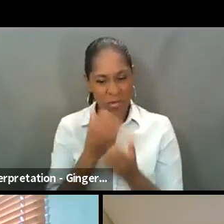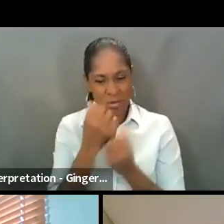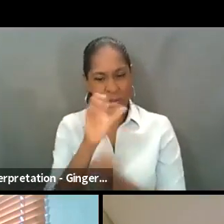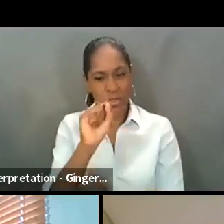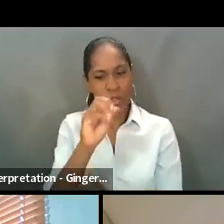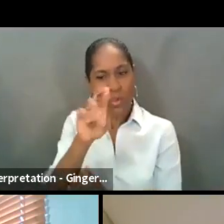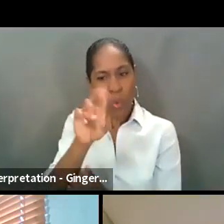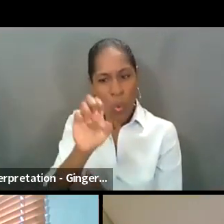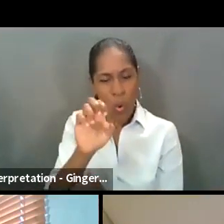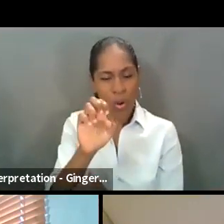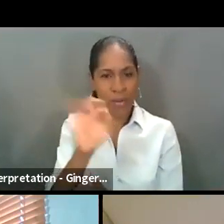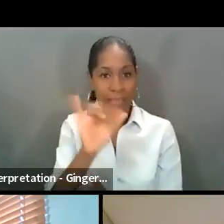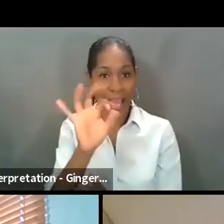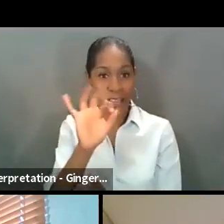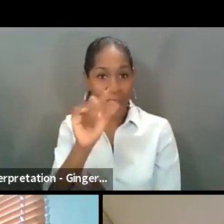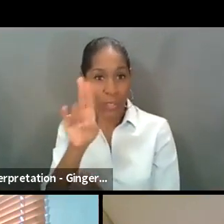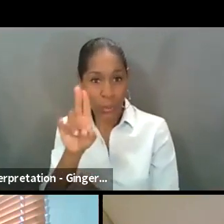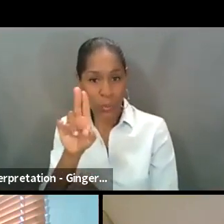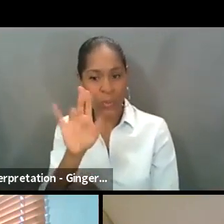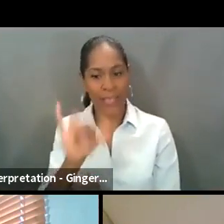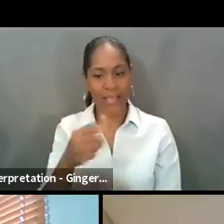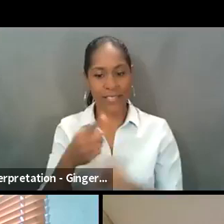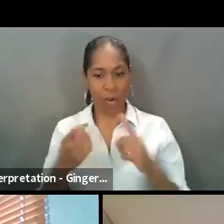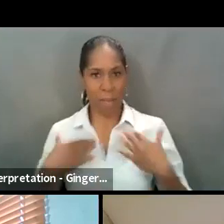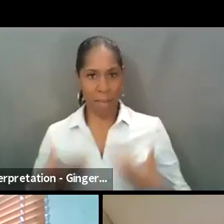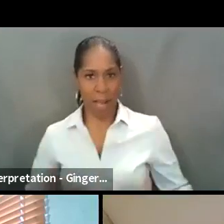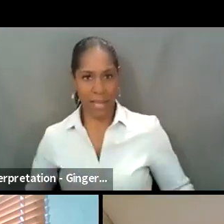system itself, not the actual virus.